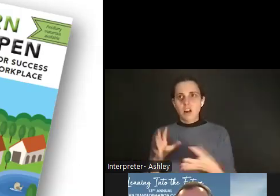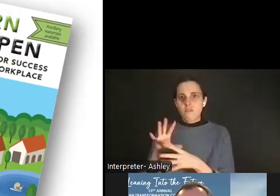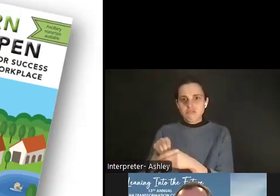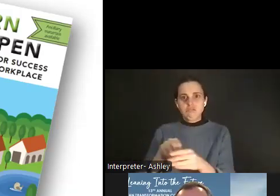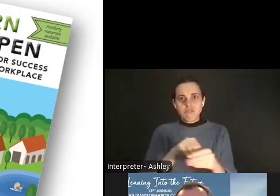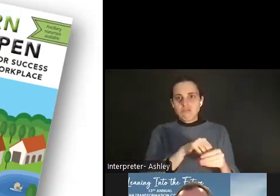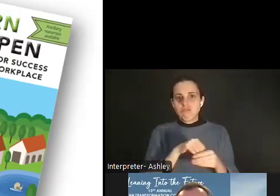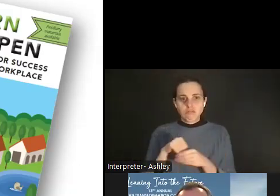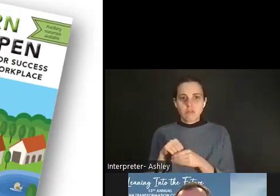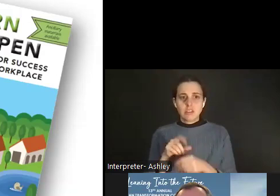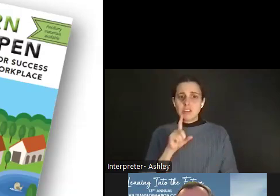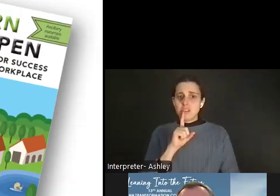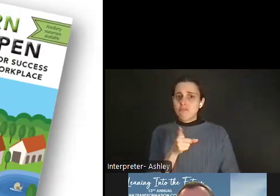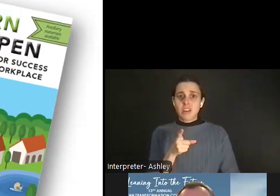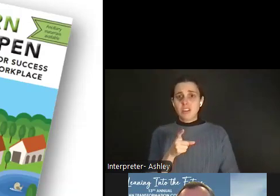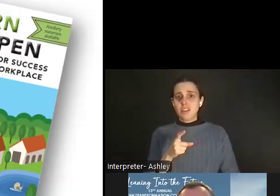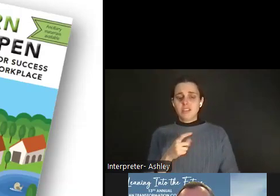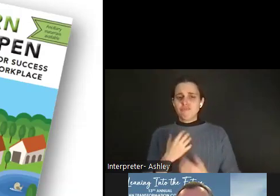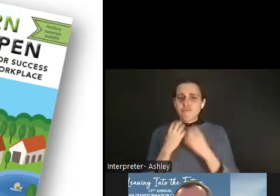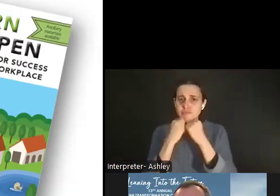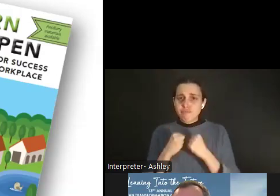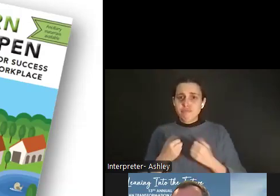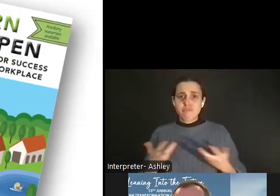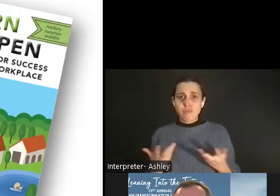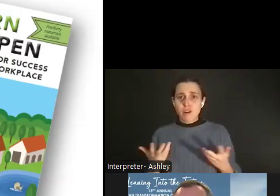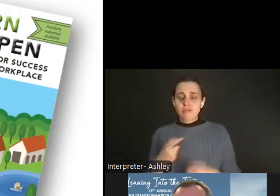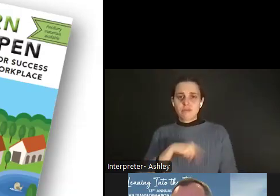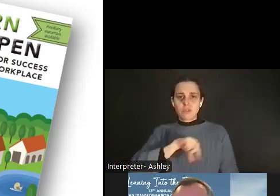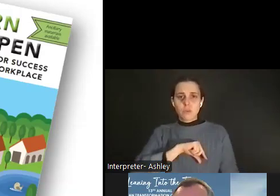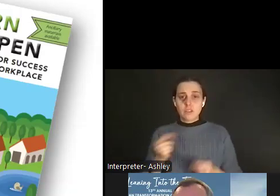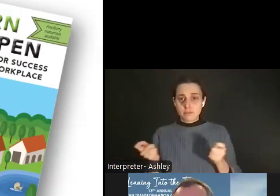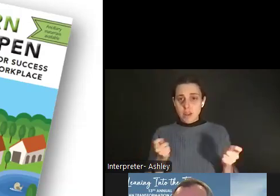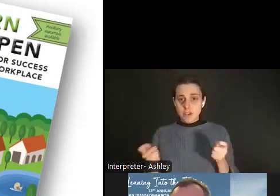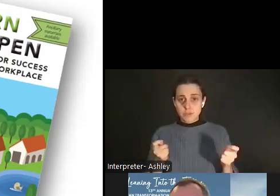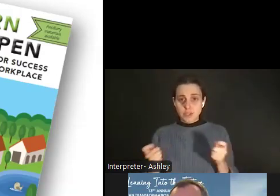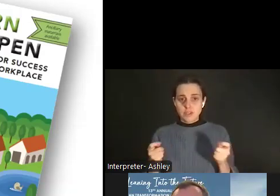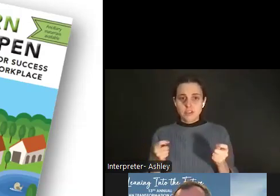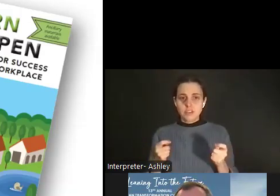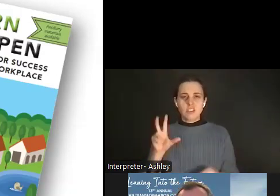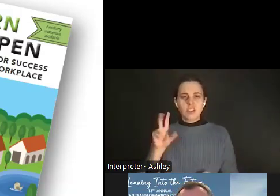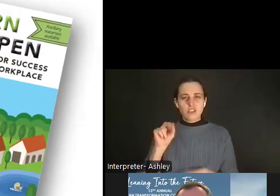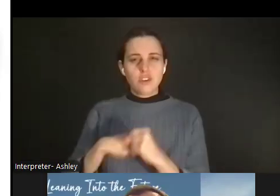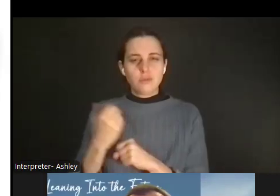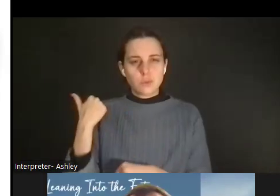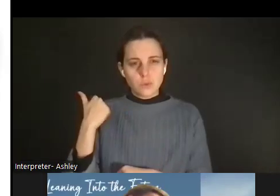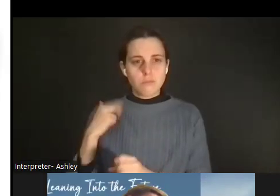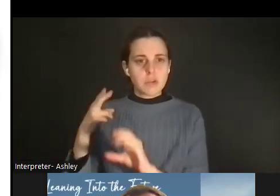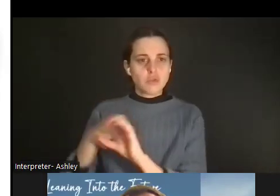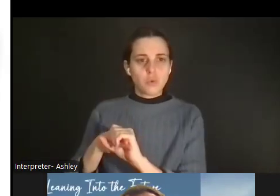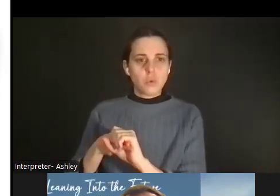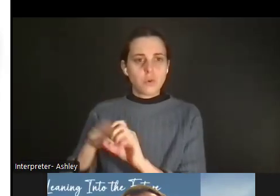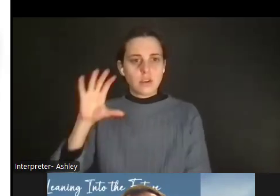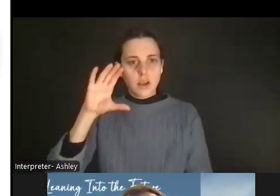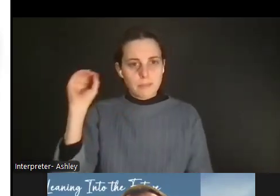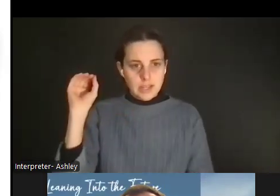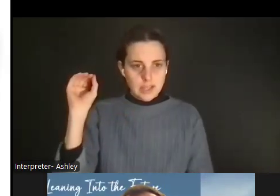quality management about 30 years ago by joining a company that was implementing enterprise quality management